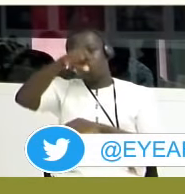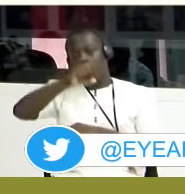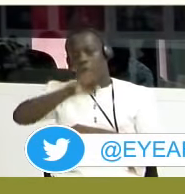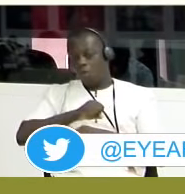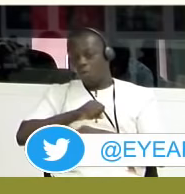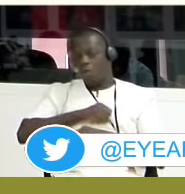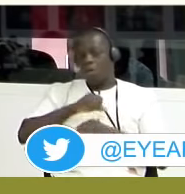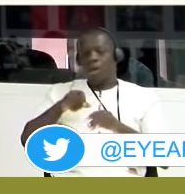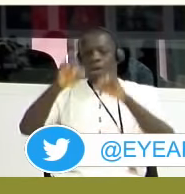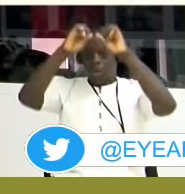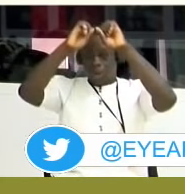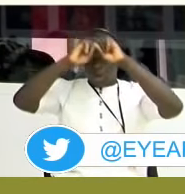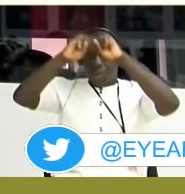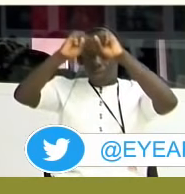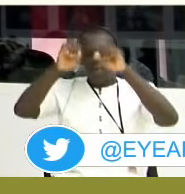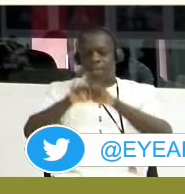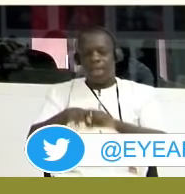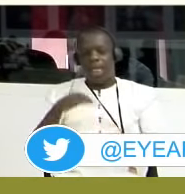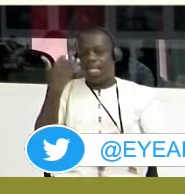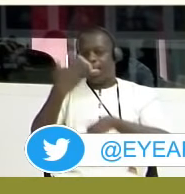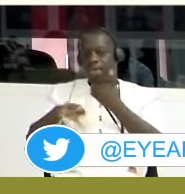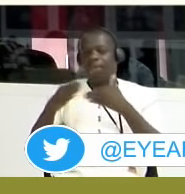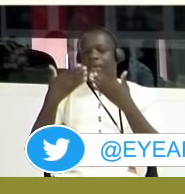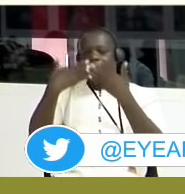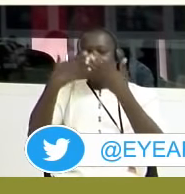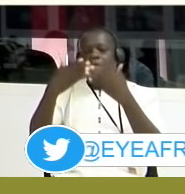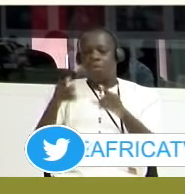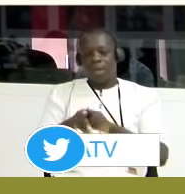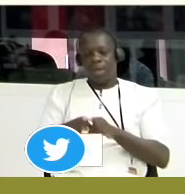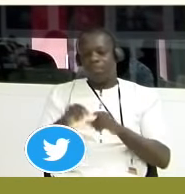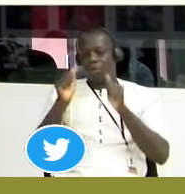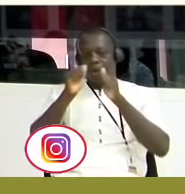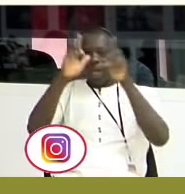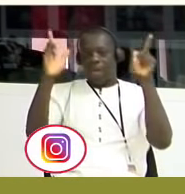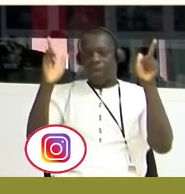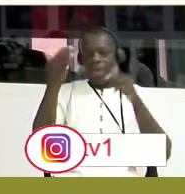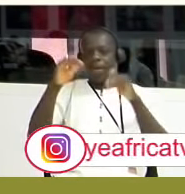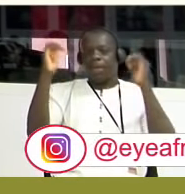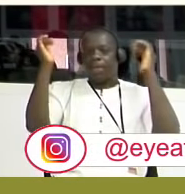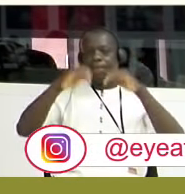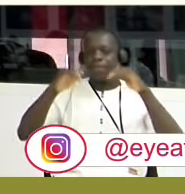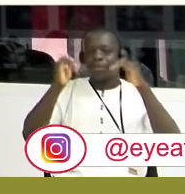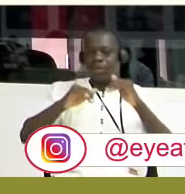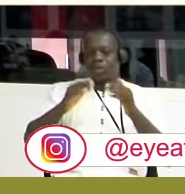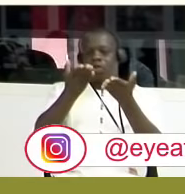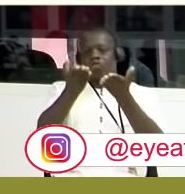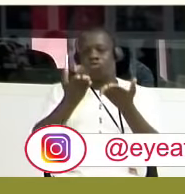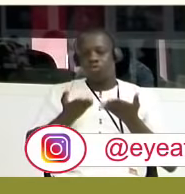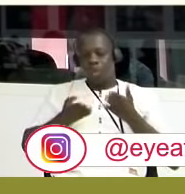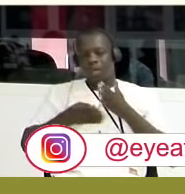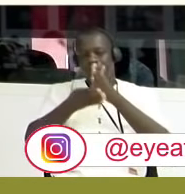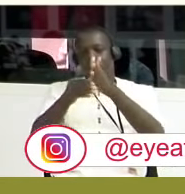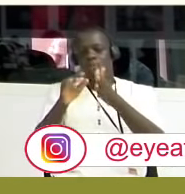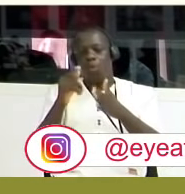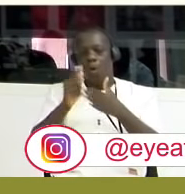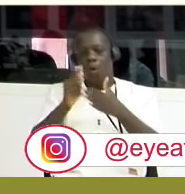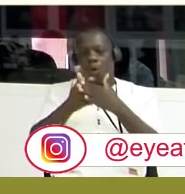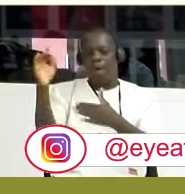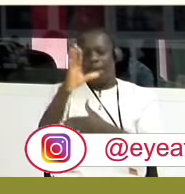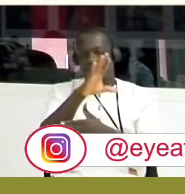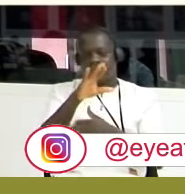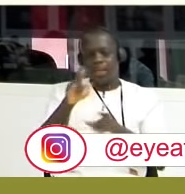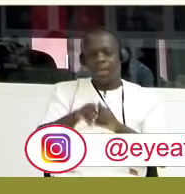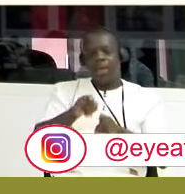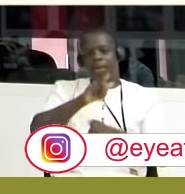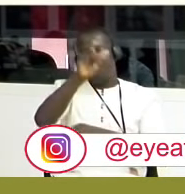the student leadership and any authority in government. So specifically, you were